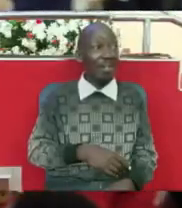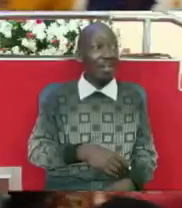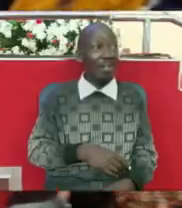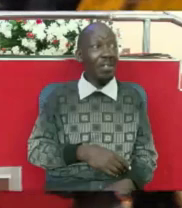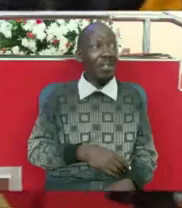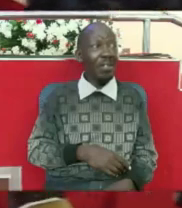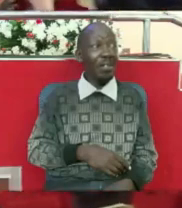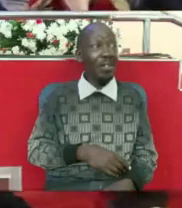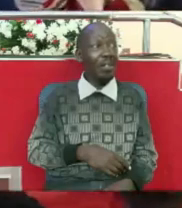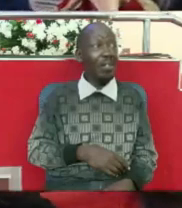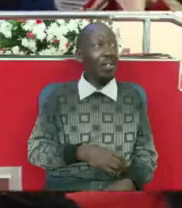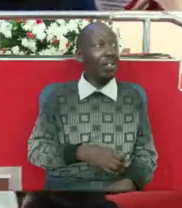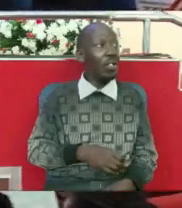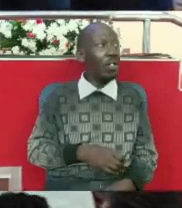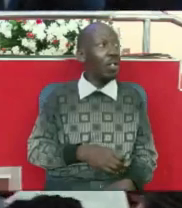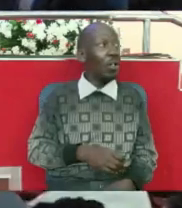So,